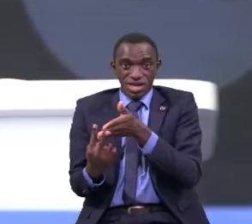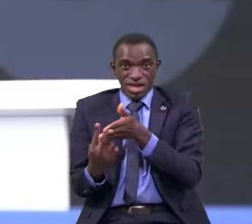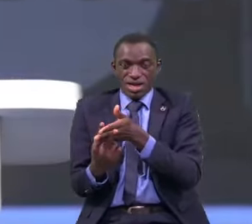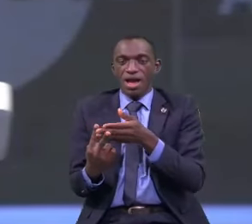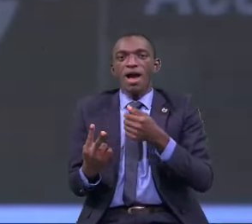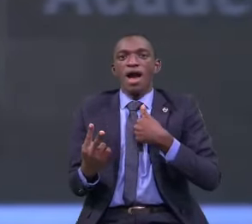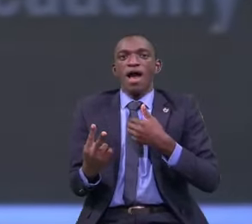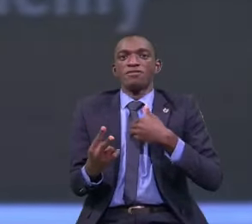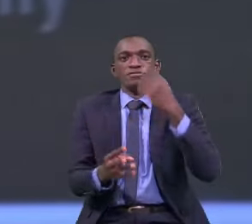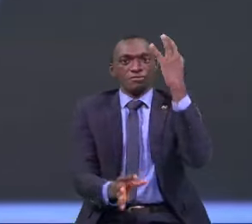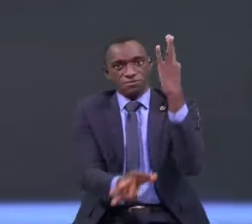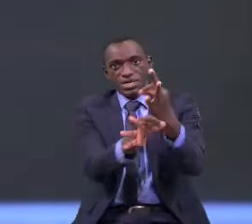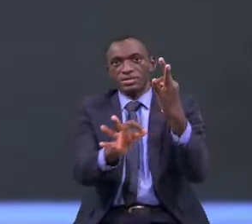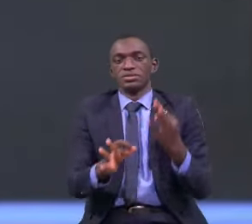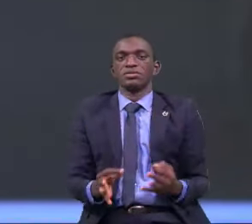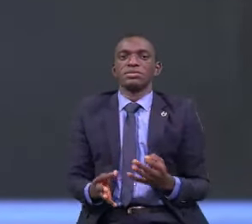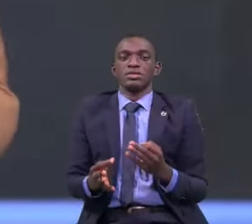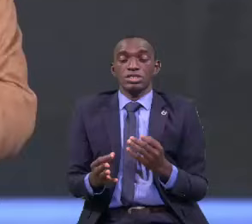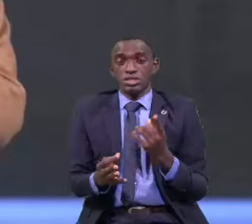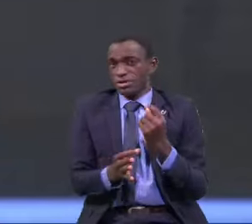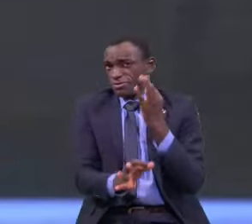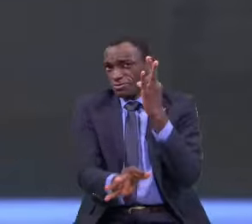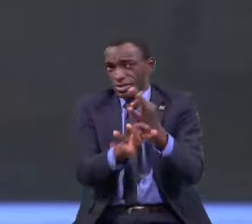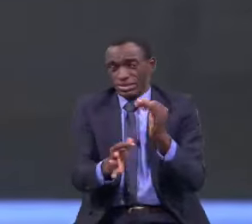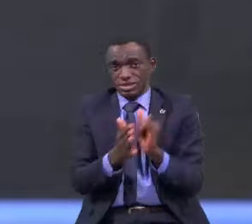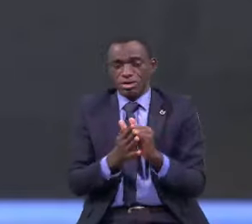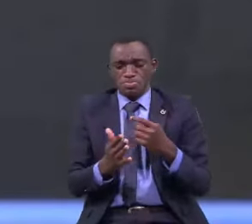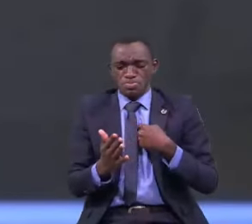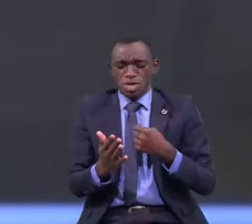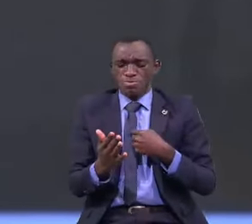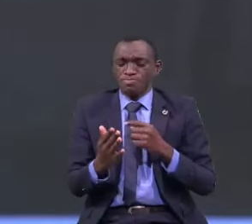The faith that this is where God is taking you to.